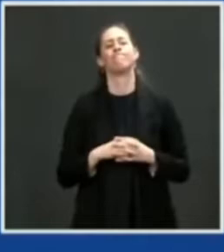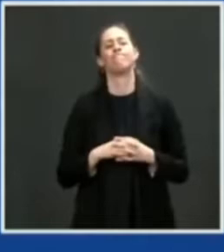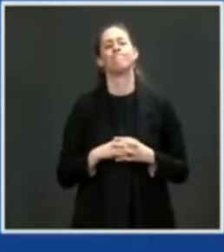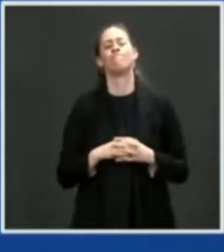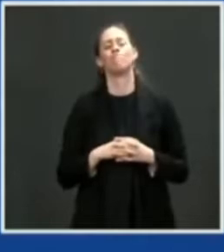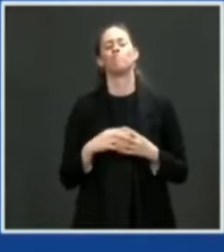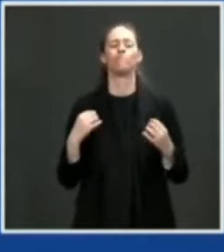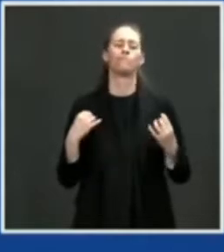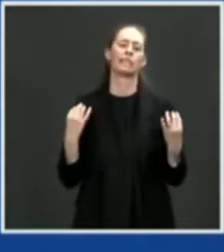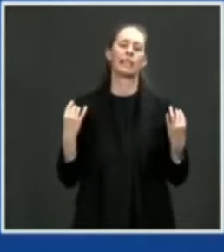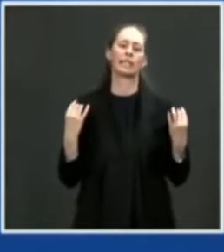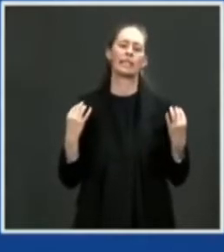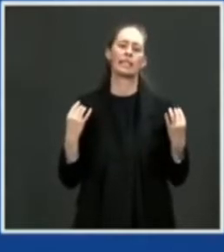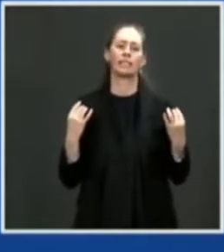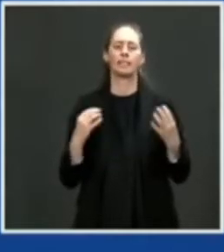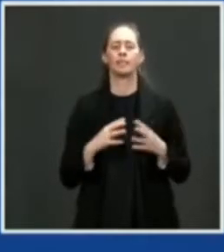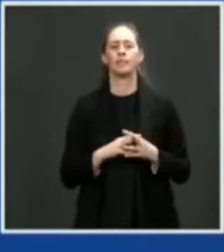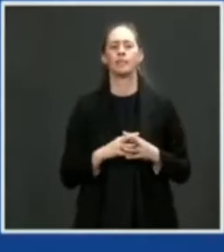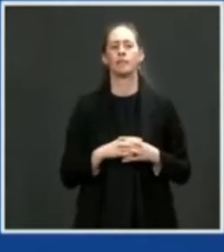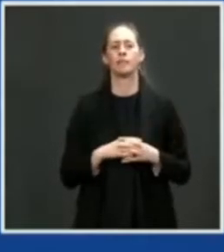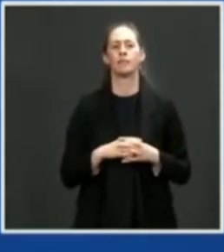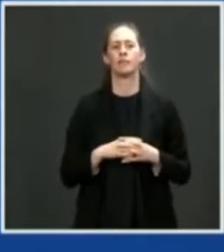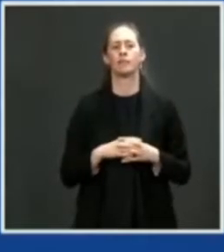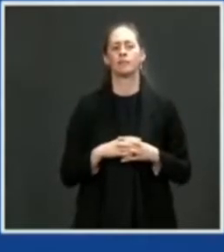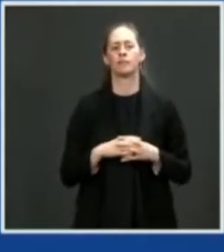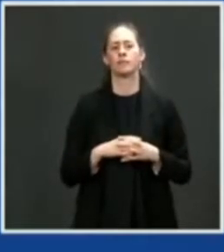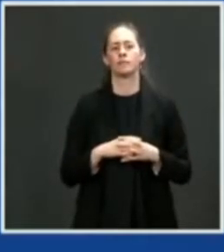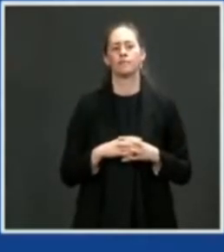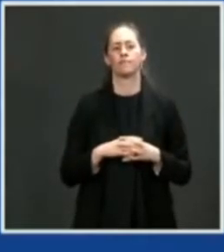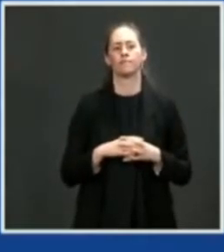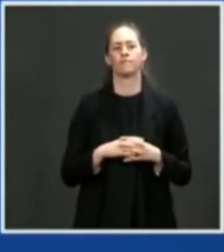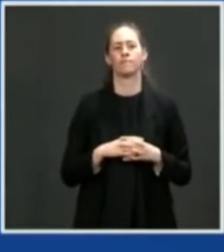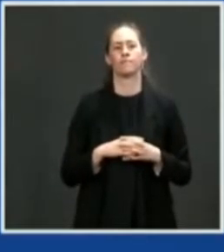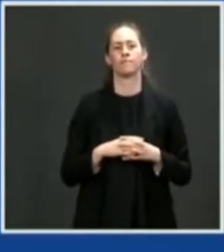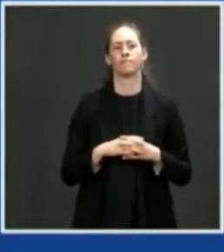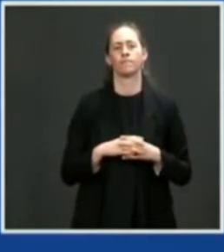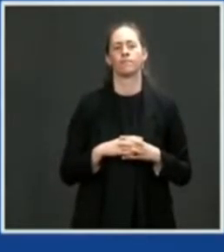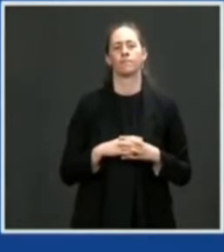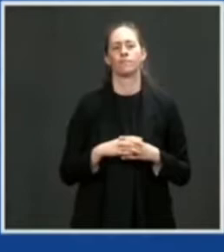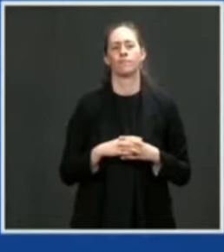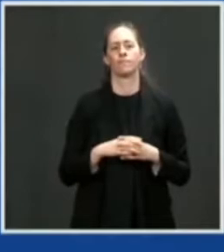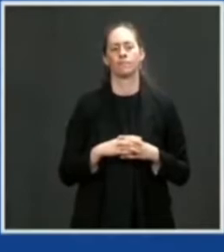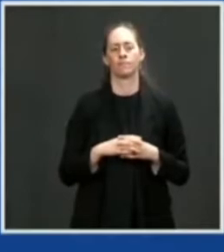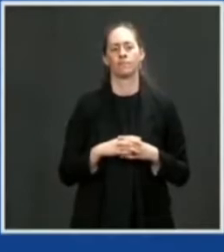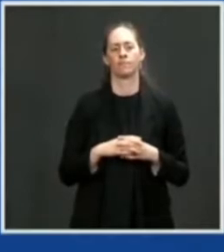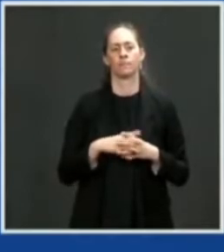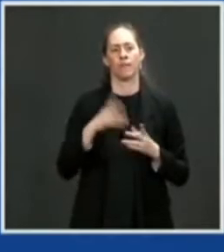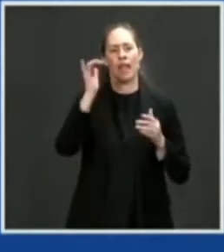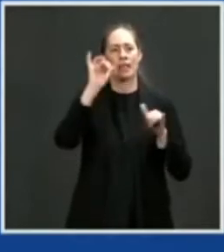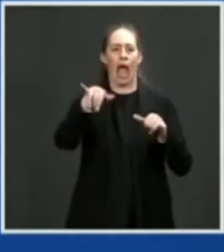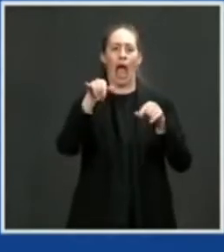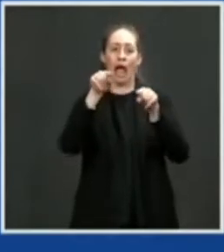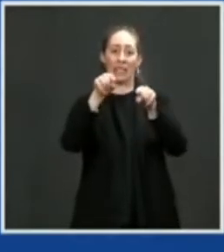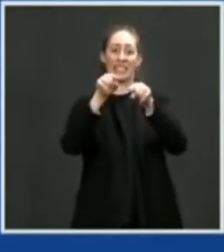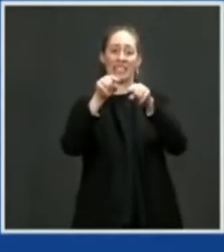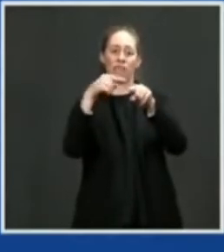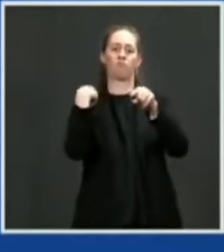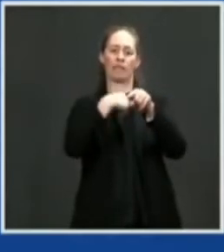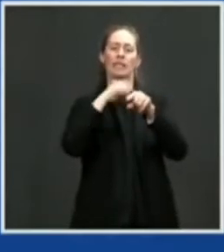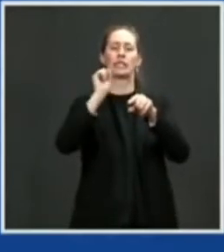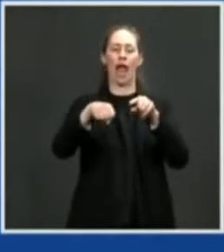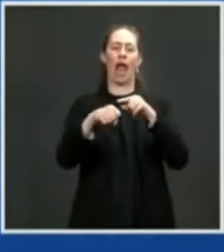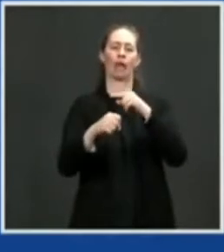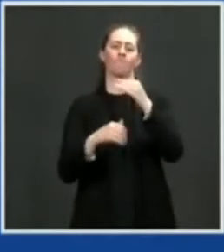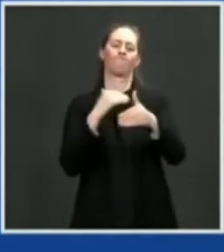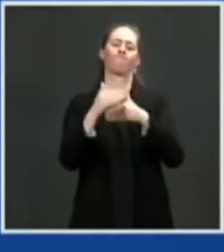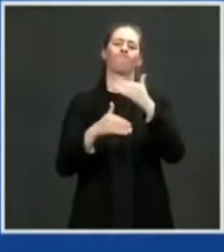Let me pray it's now. the place where we will be able to significantly increase American productivity, at the